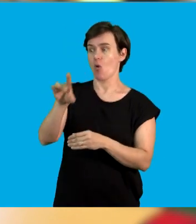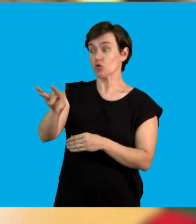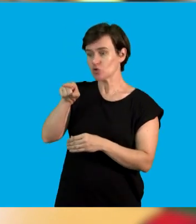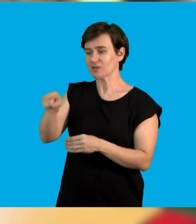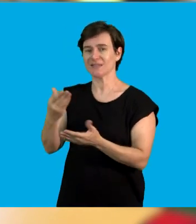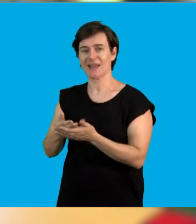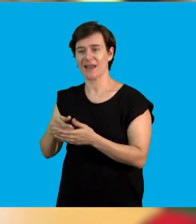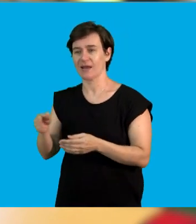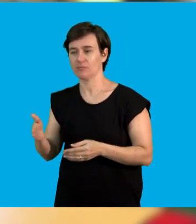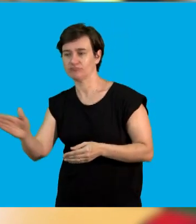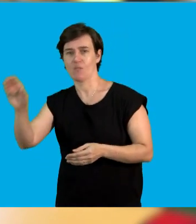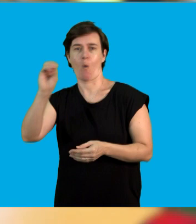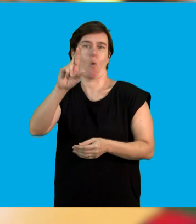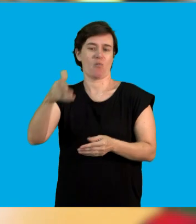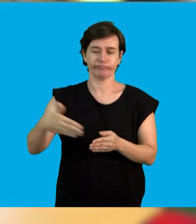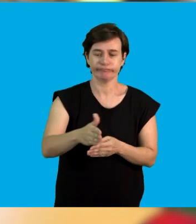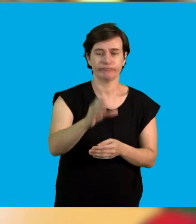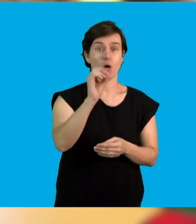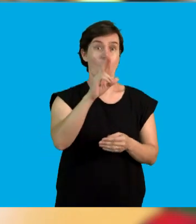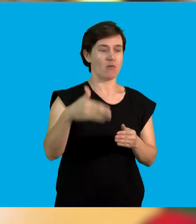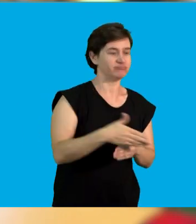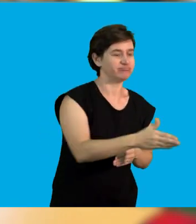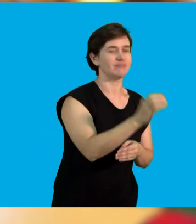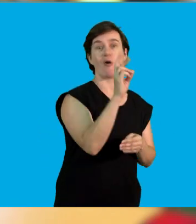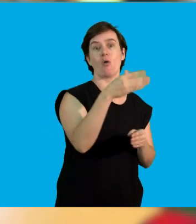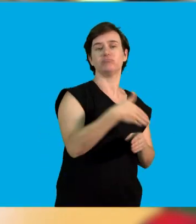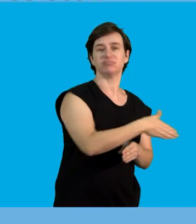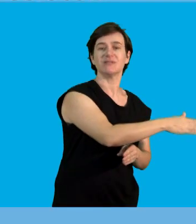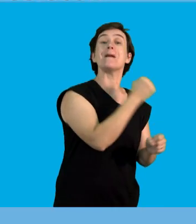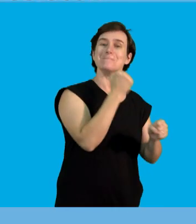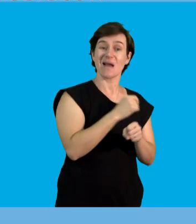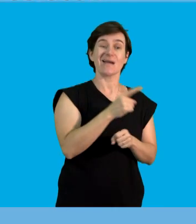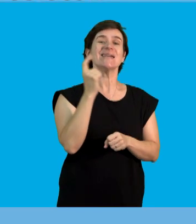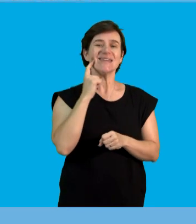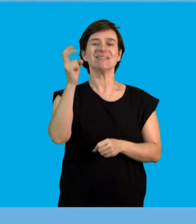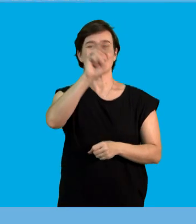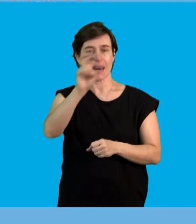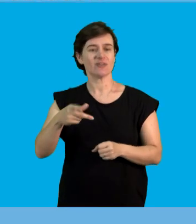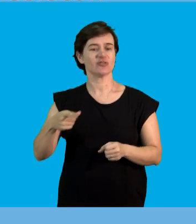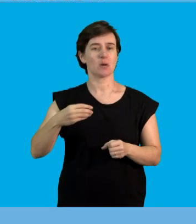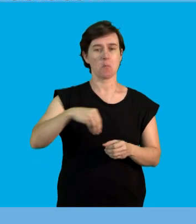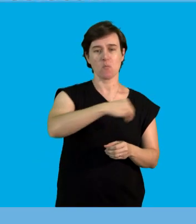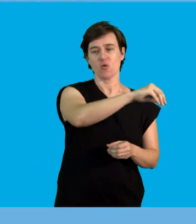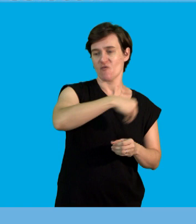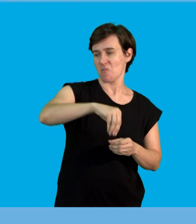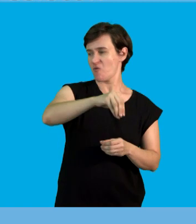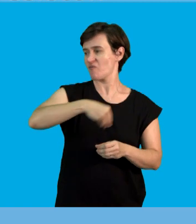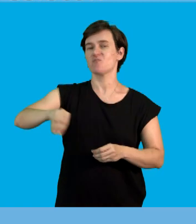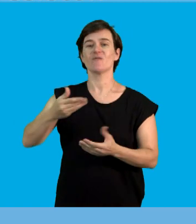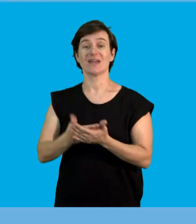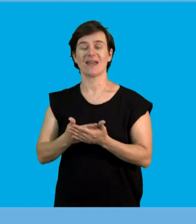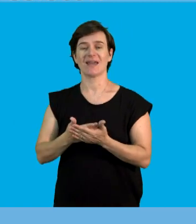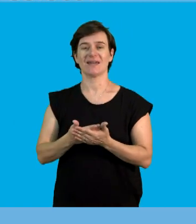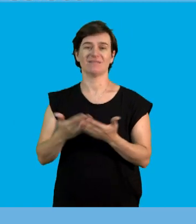for the current. And because of that, it is easier for current to move through the circuit than if all the current had to move through